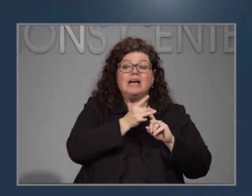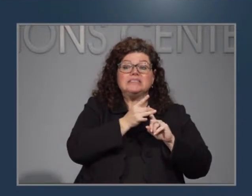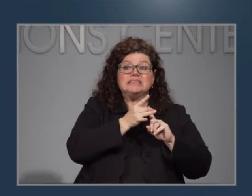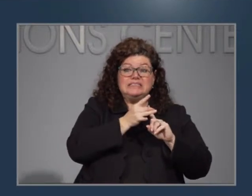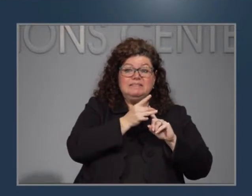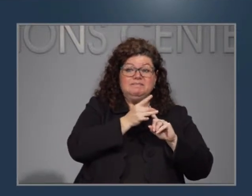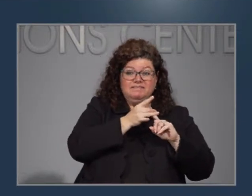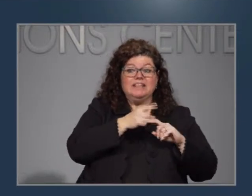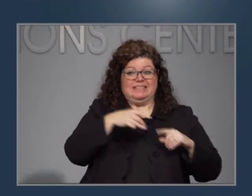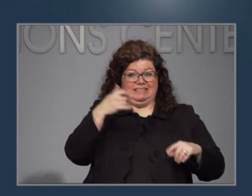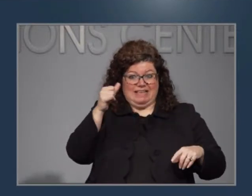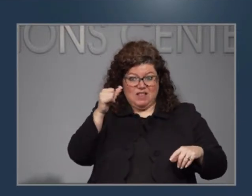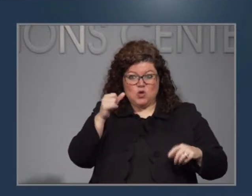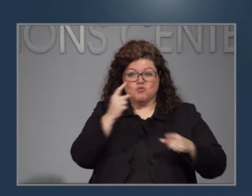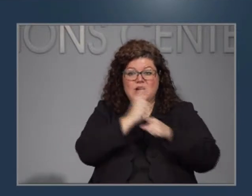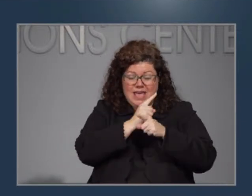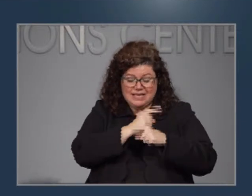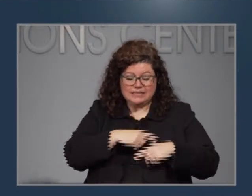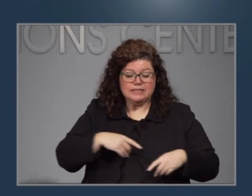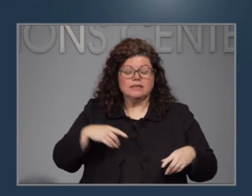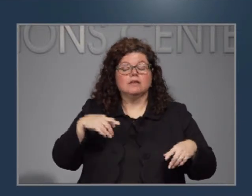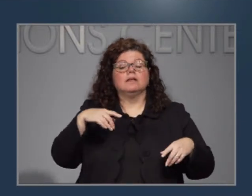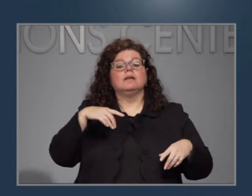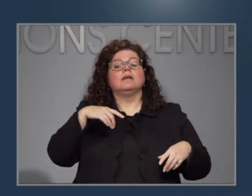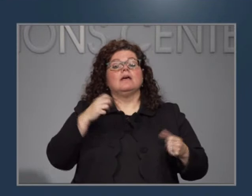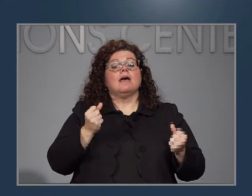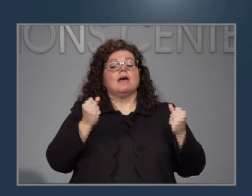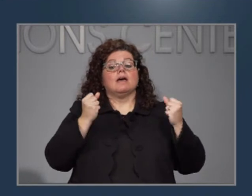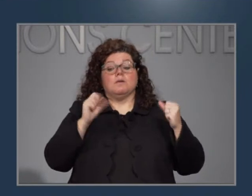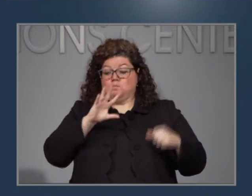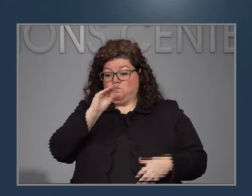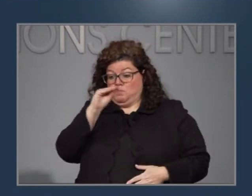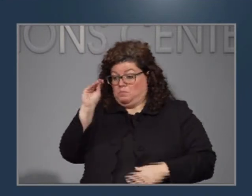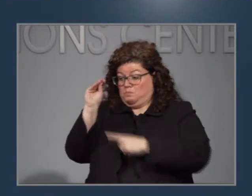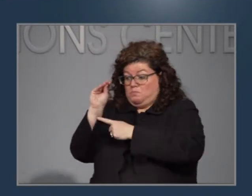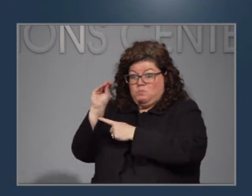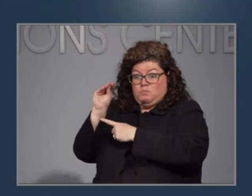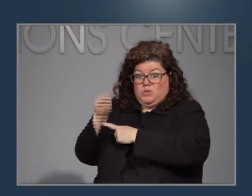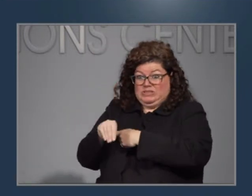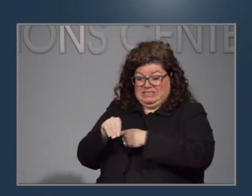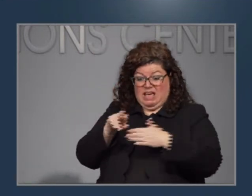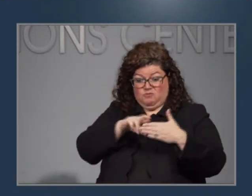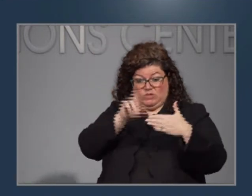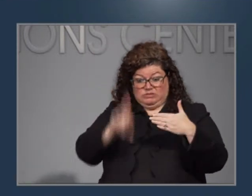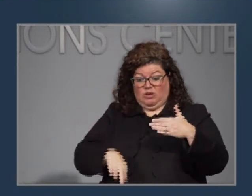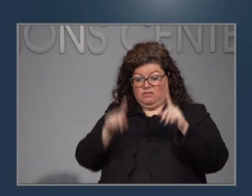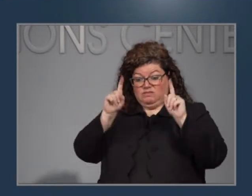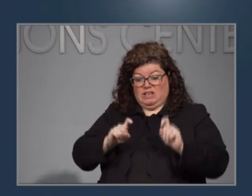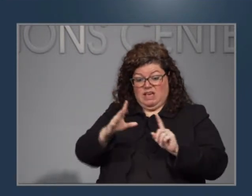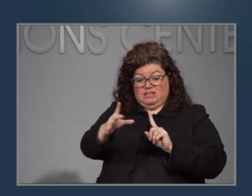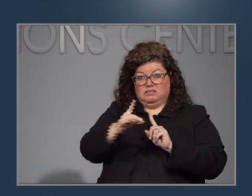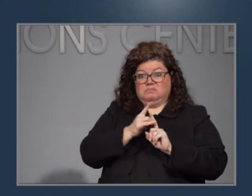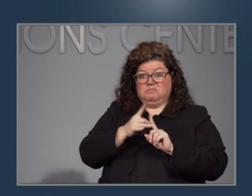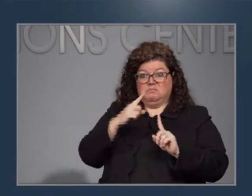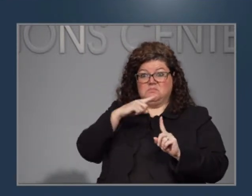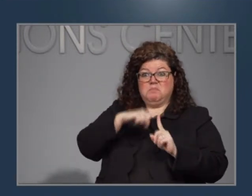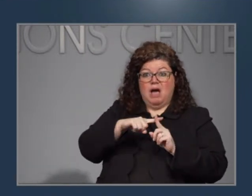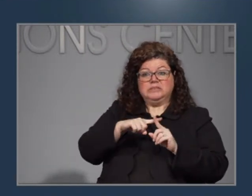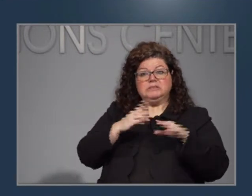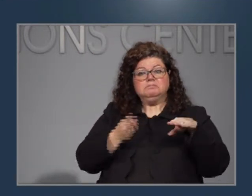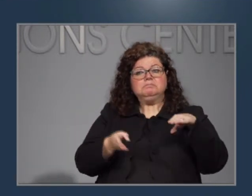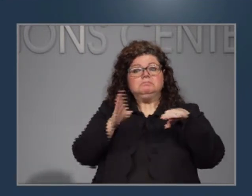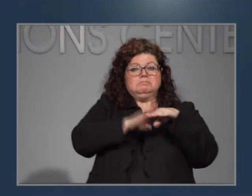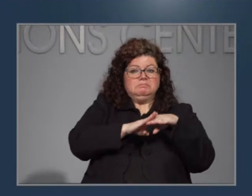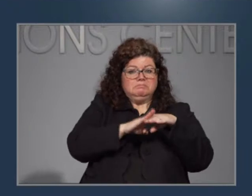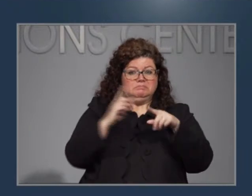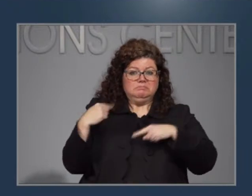a yellow X. North Carolina's trajectory of percent of tests returning positive has increased slightly over the last